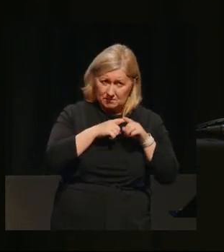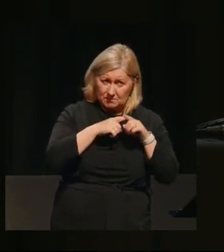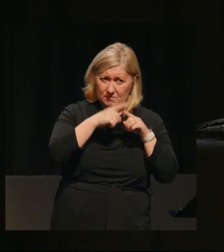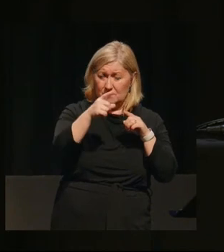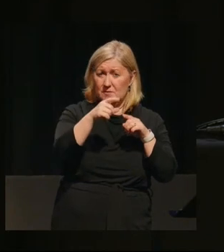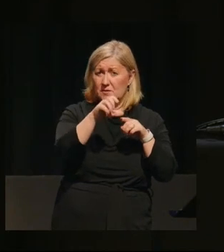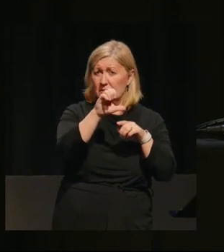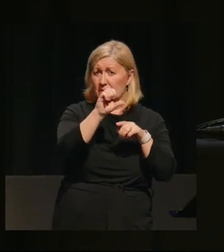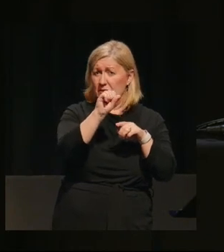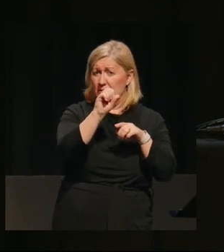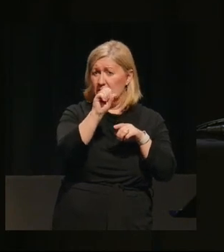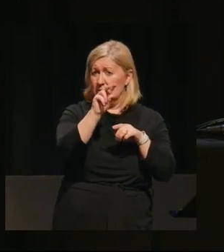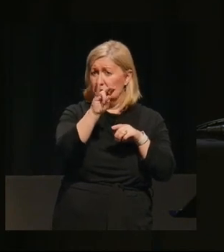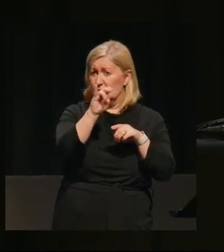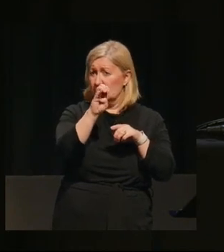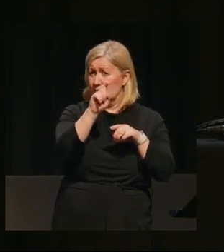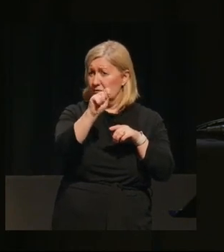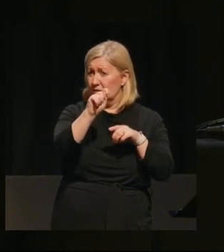perished in 1943.